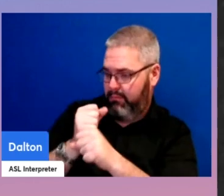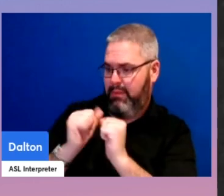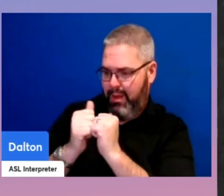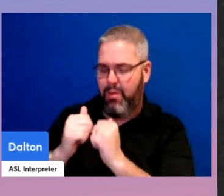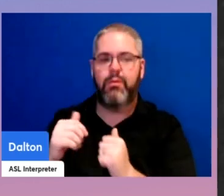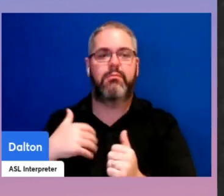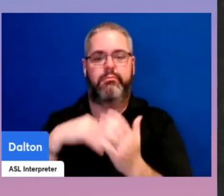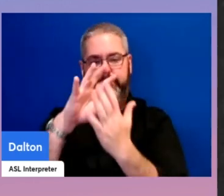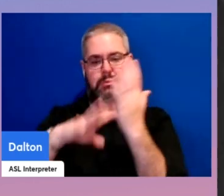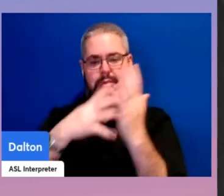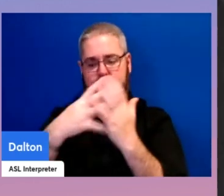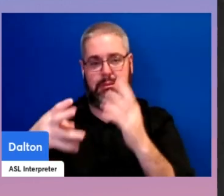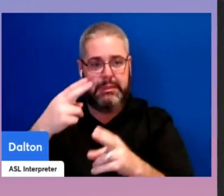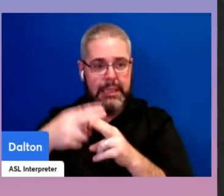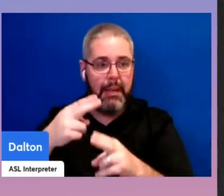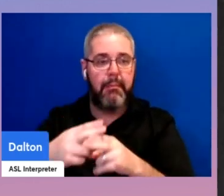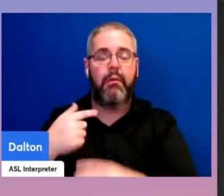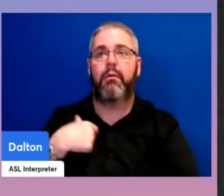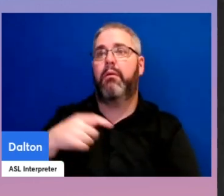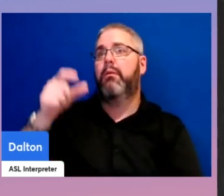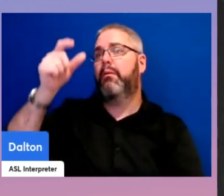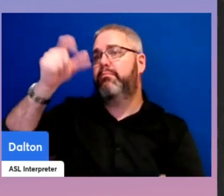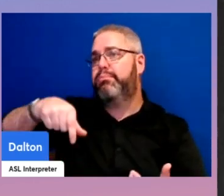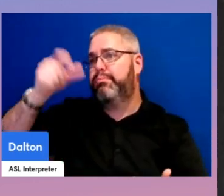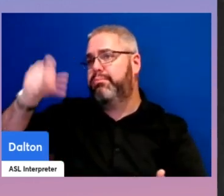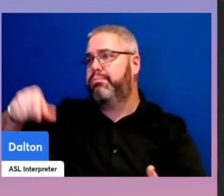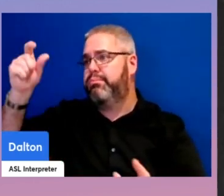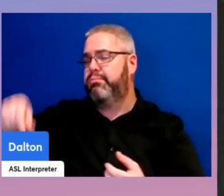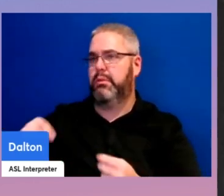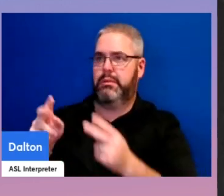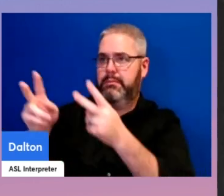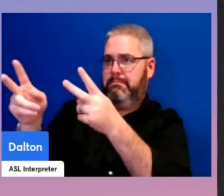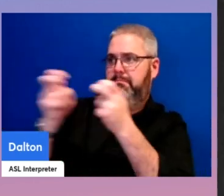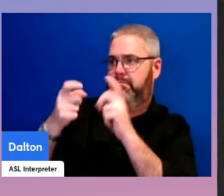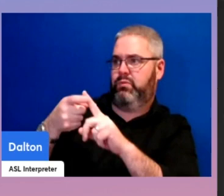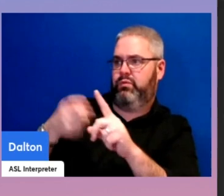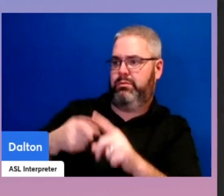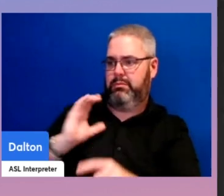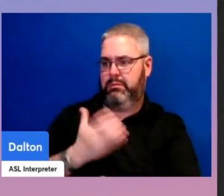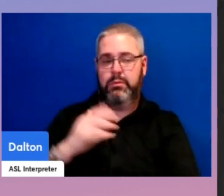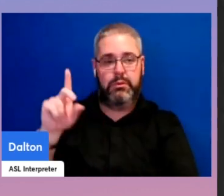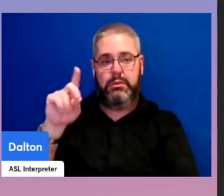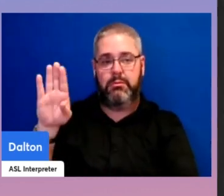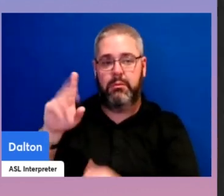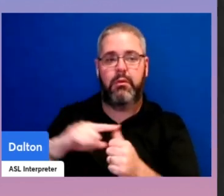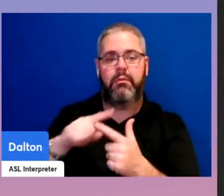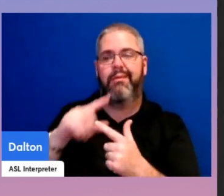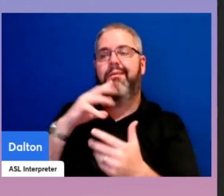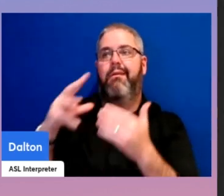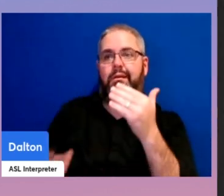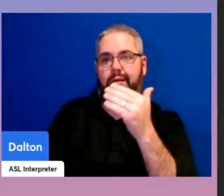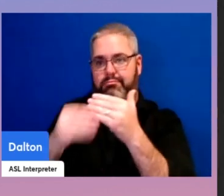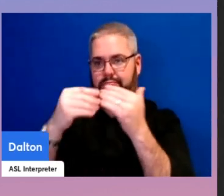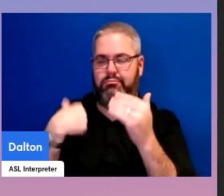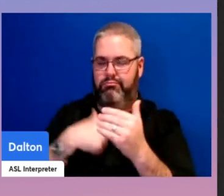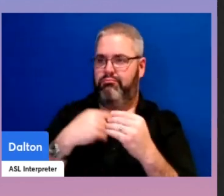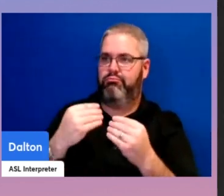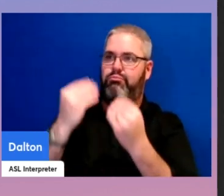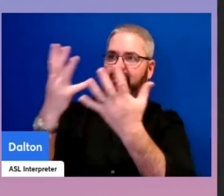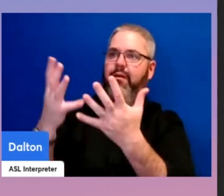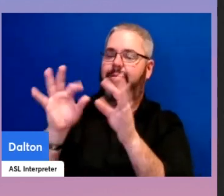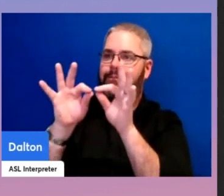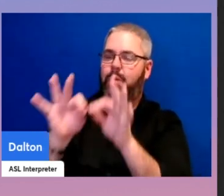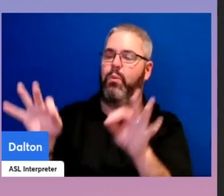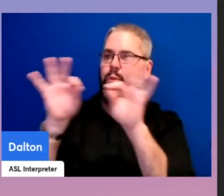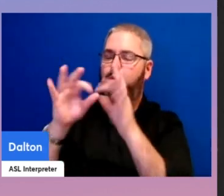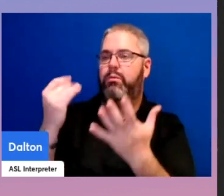name and the column that we want to retrieve from our database. And then additionally here, we're also providing a value if we want